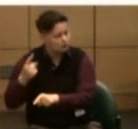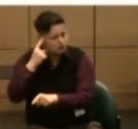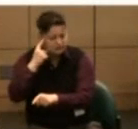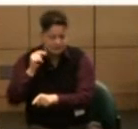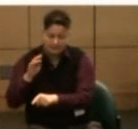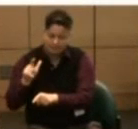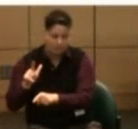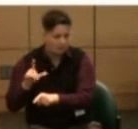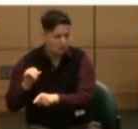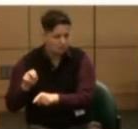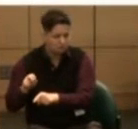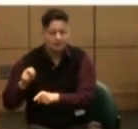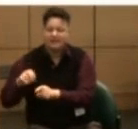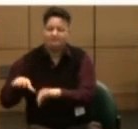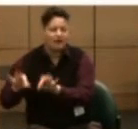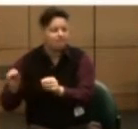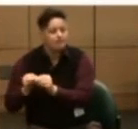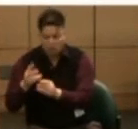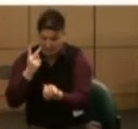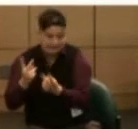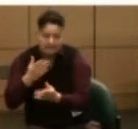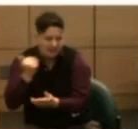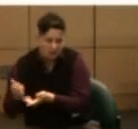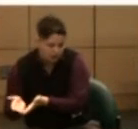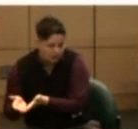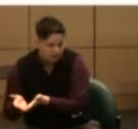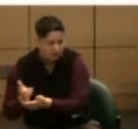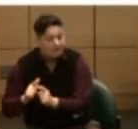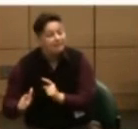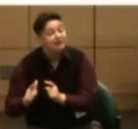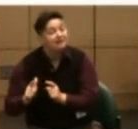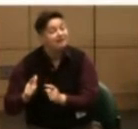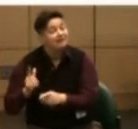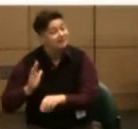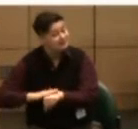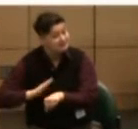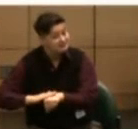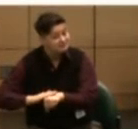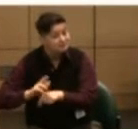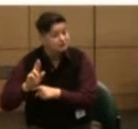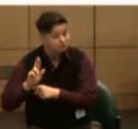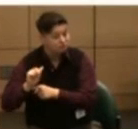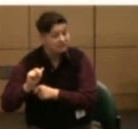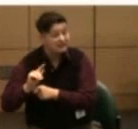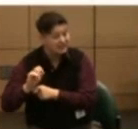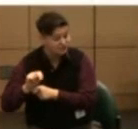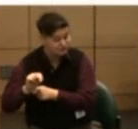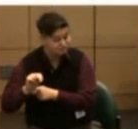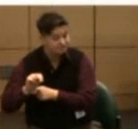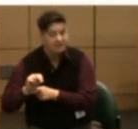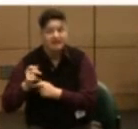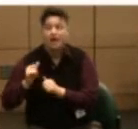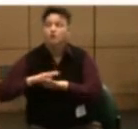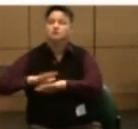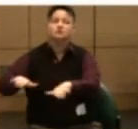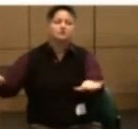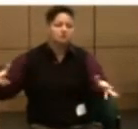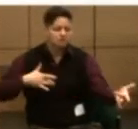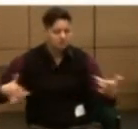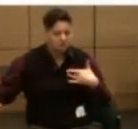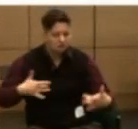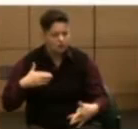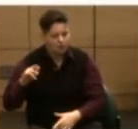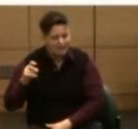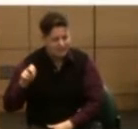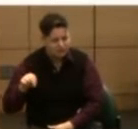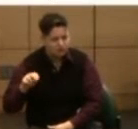higher yield, but it does involve radiation. And there's a very big concern about what is the radiation dose that